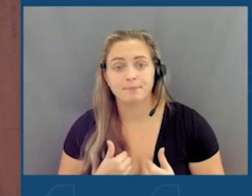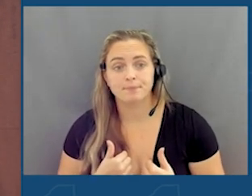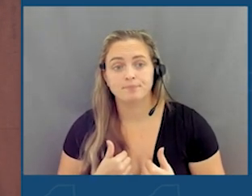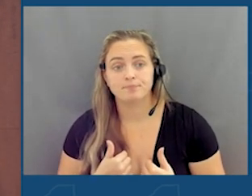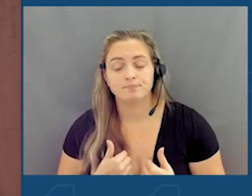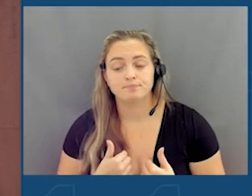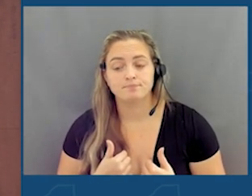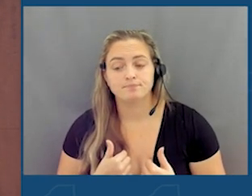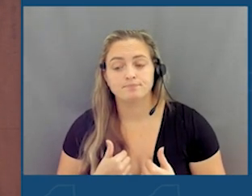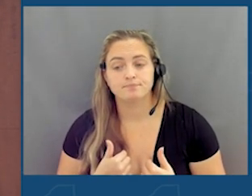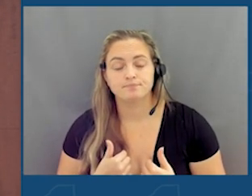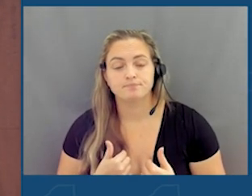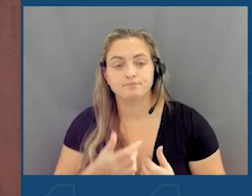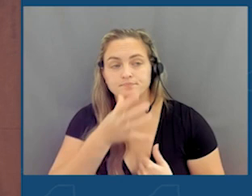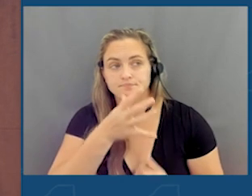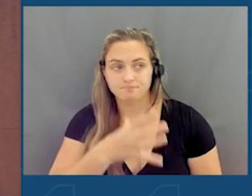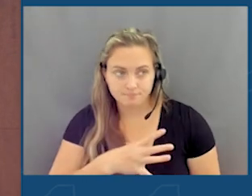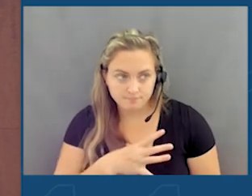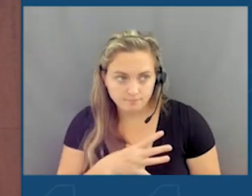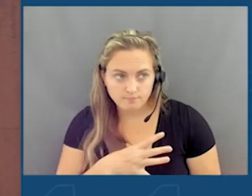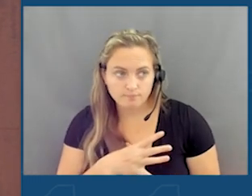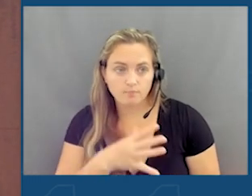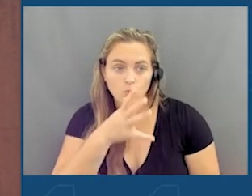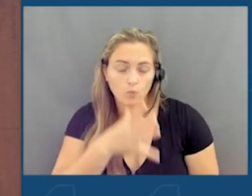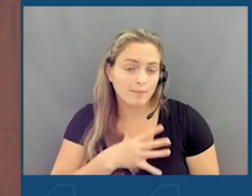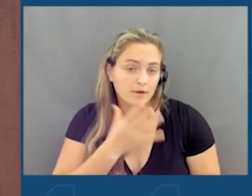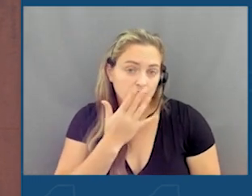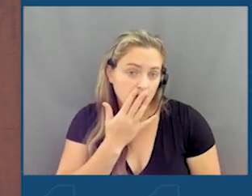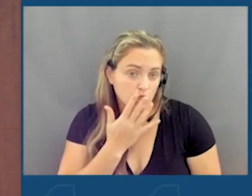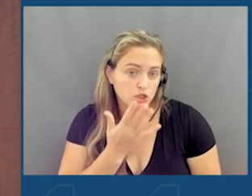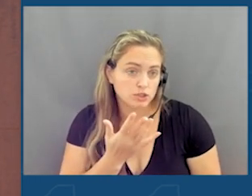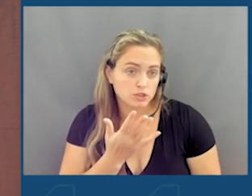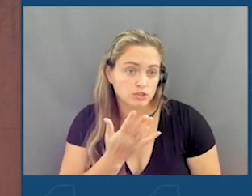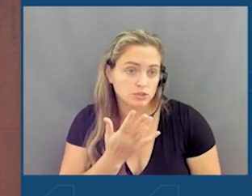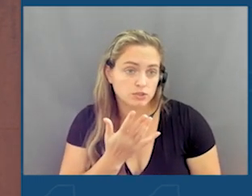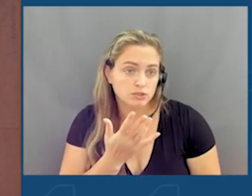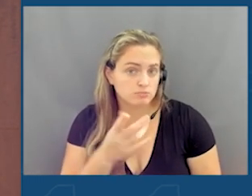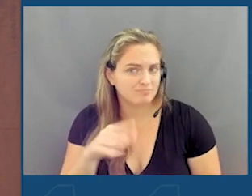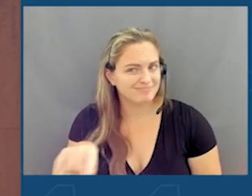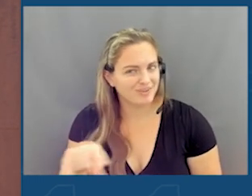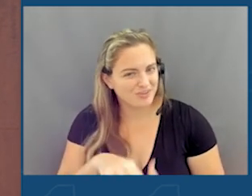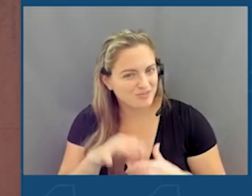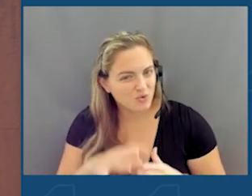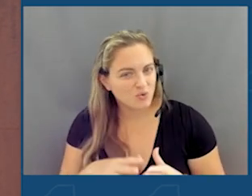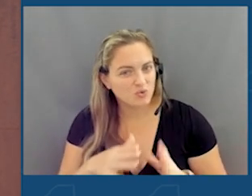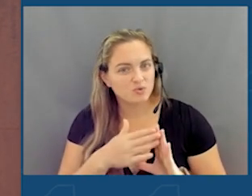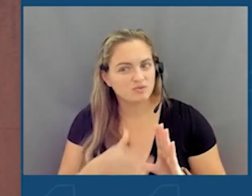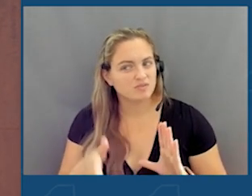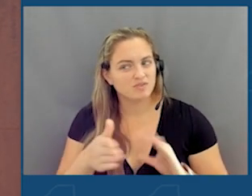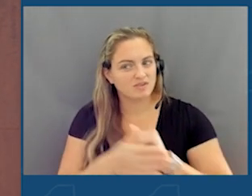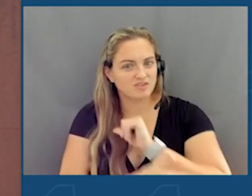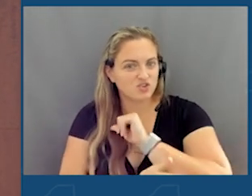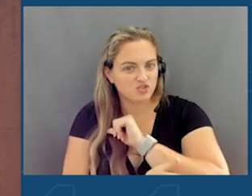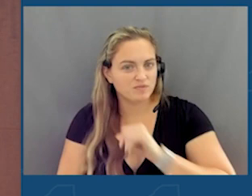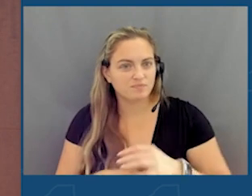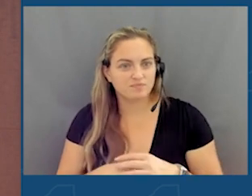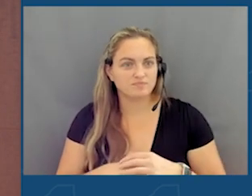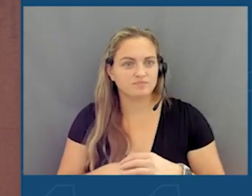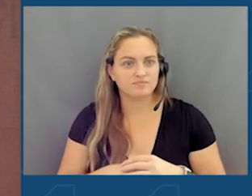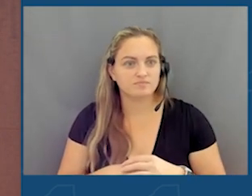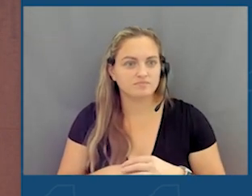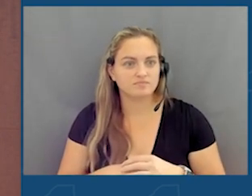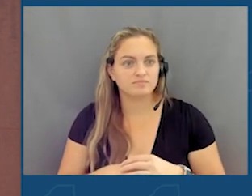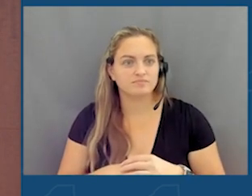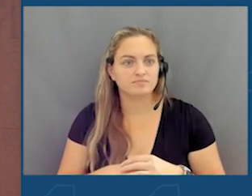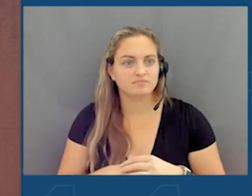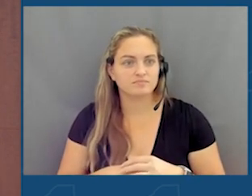The women of color are the tried and true voters across this country. And while, you know,